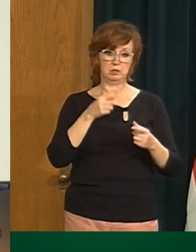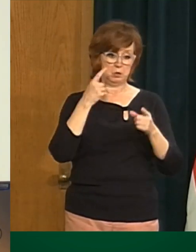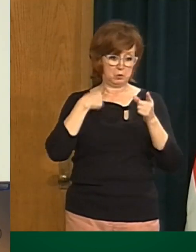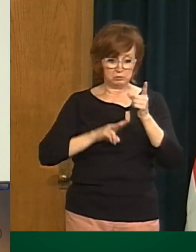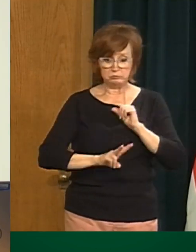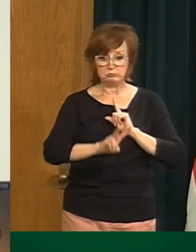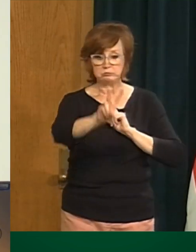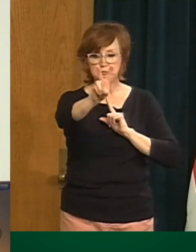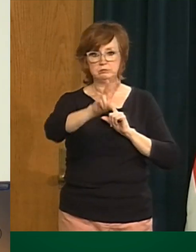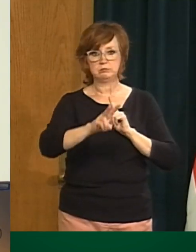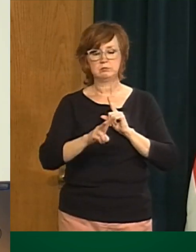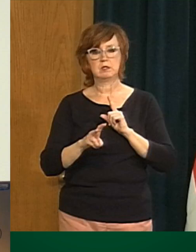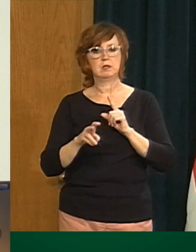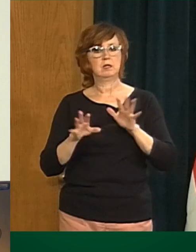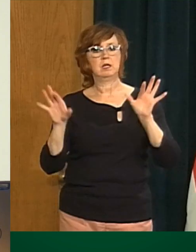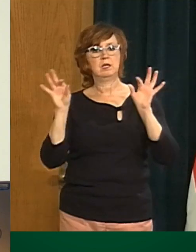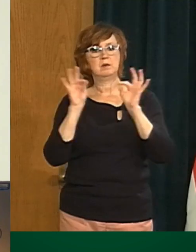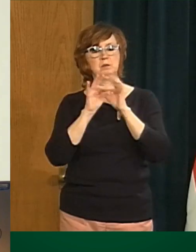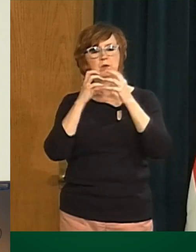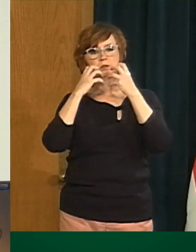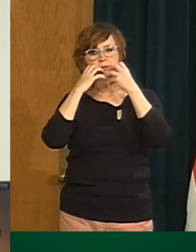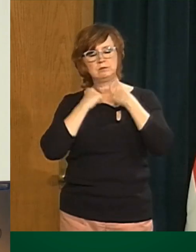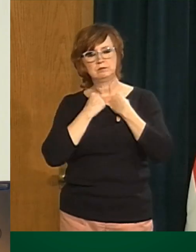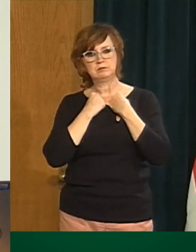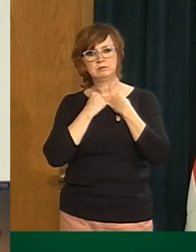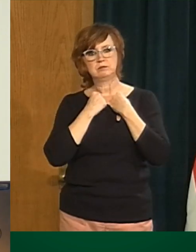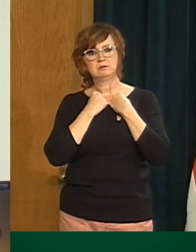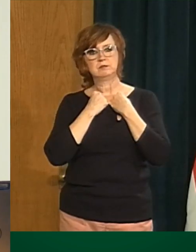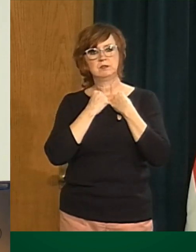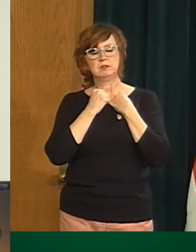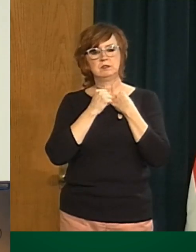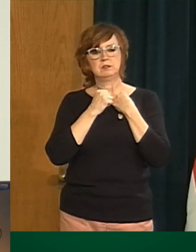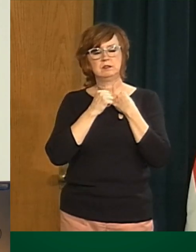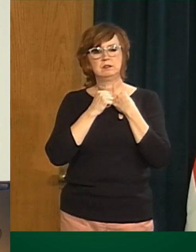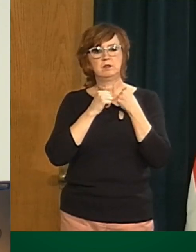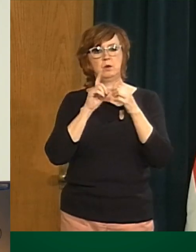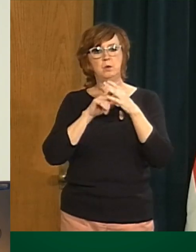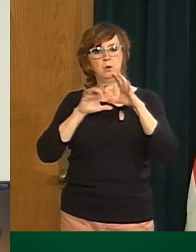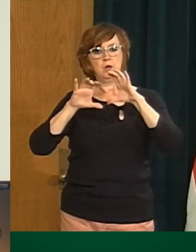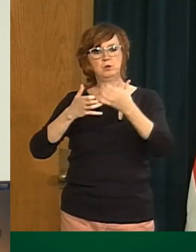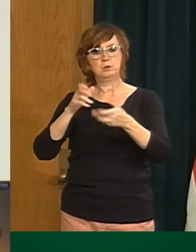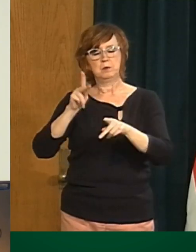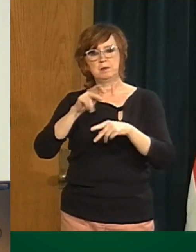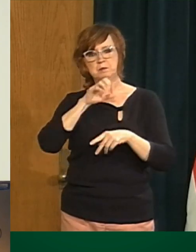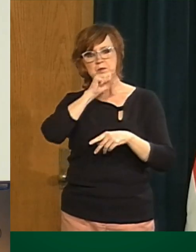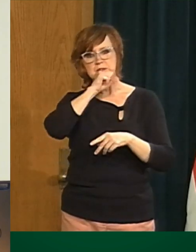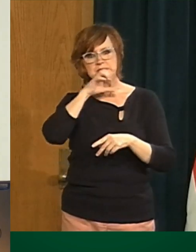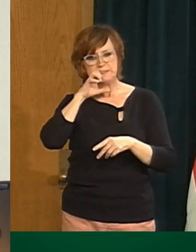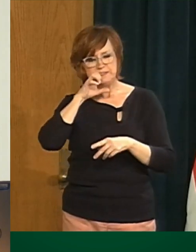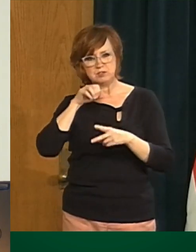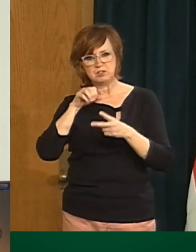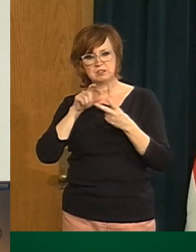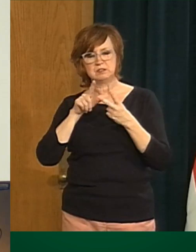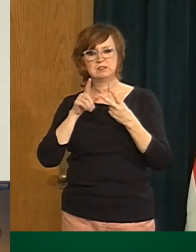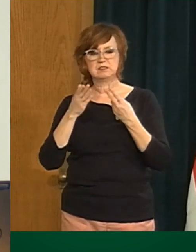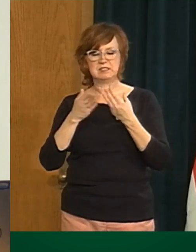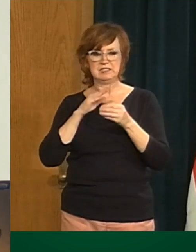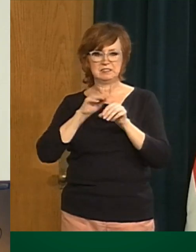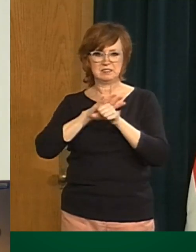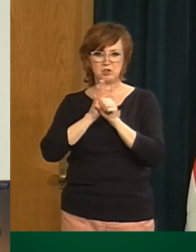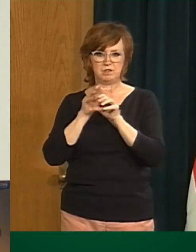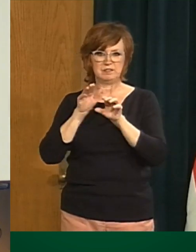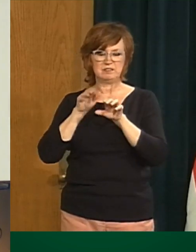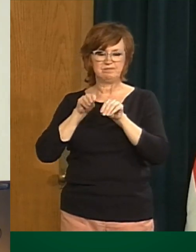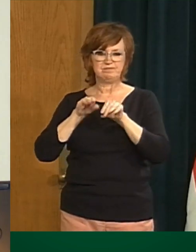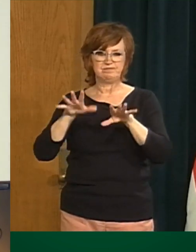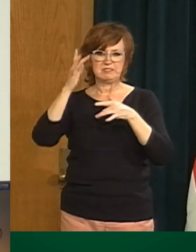I think we can never take our eye off that priority. We must ensure as we reopen that we